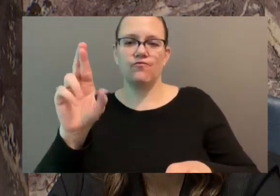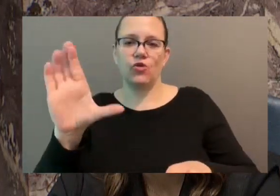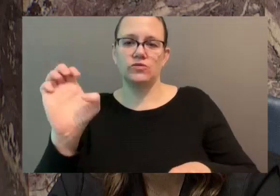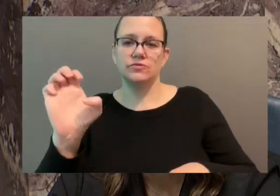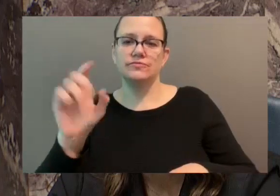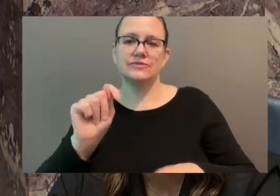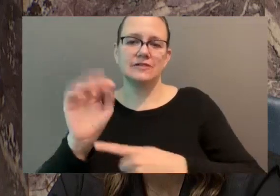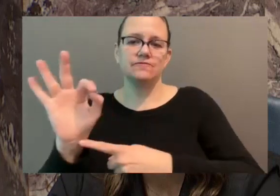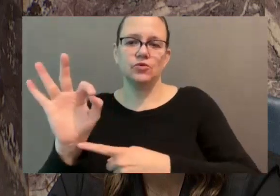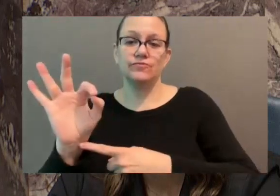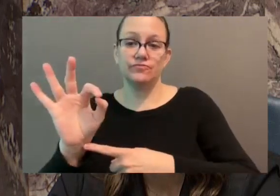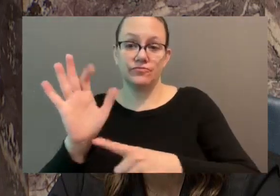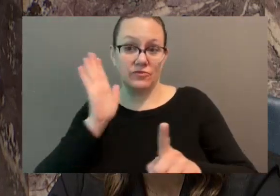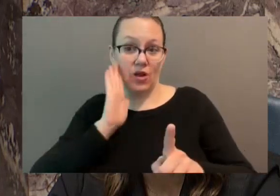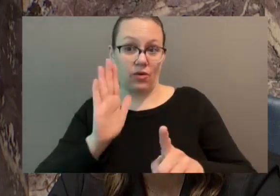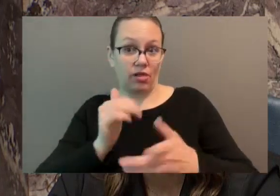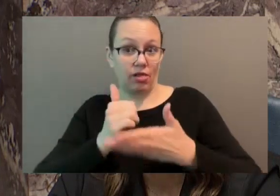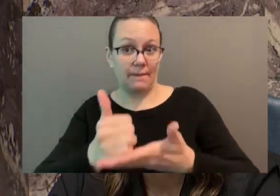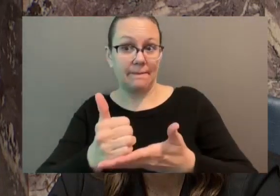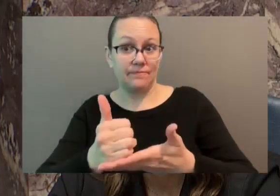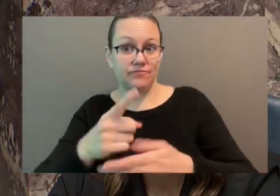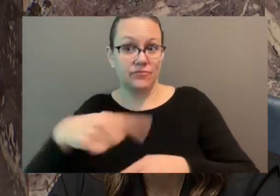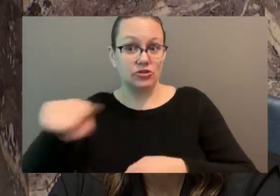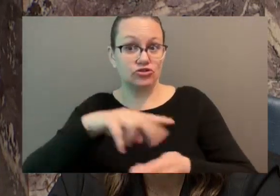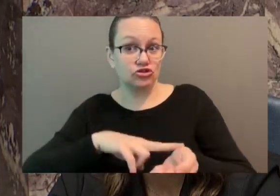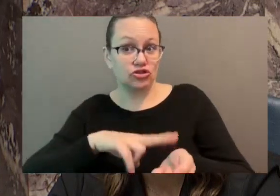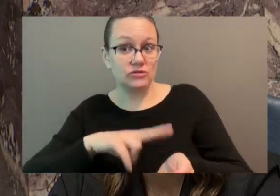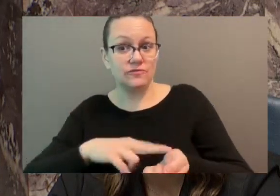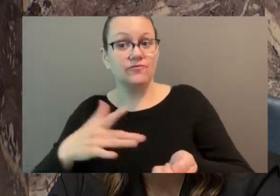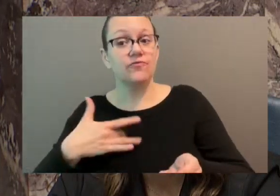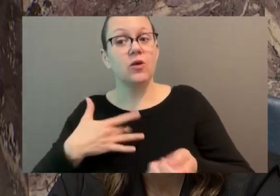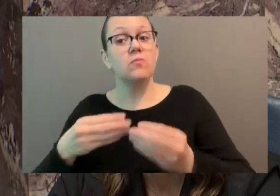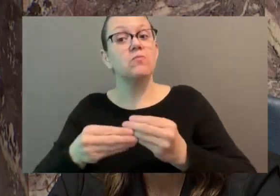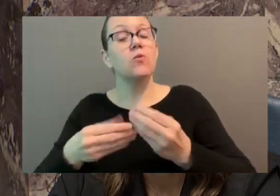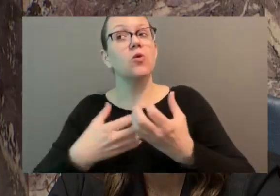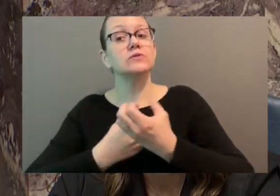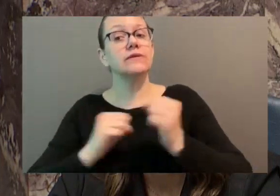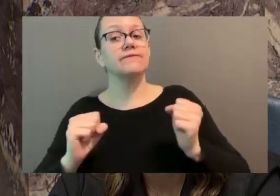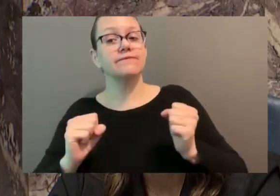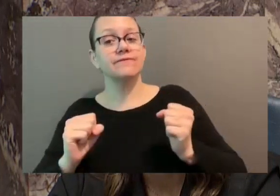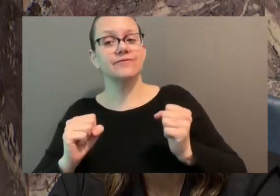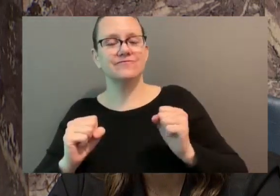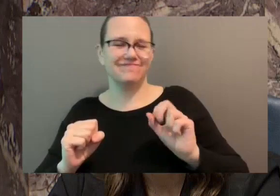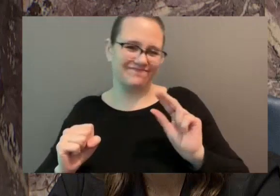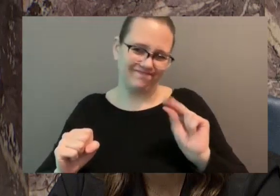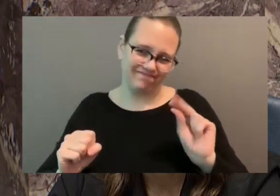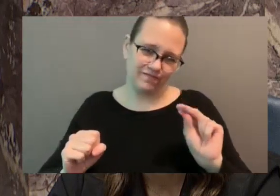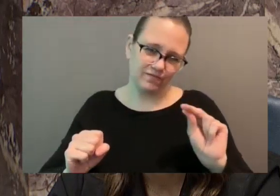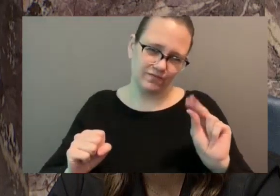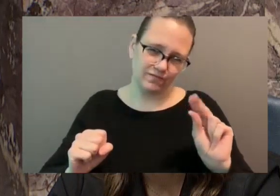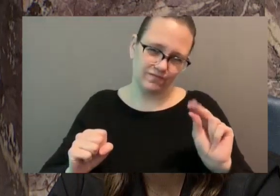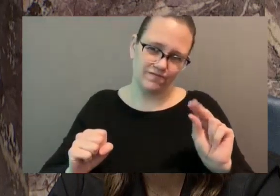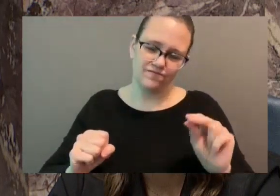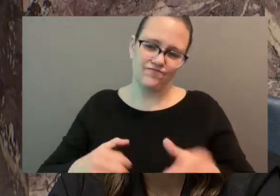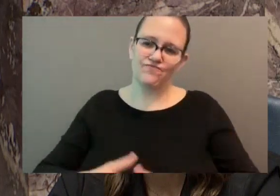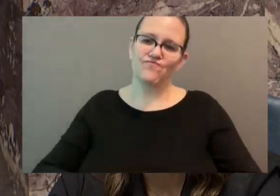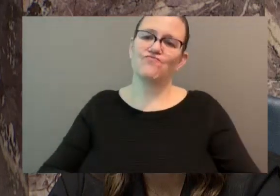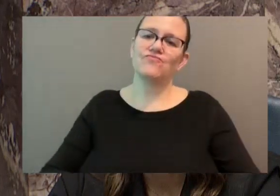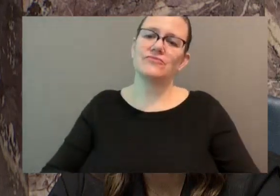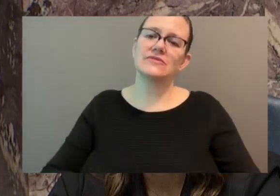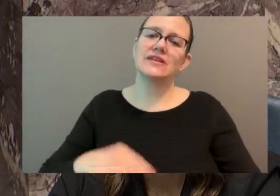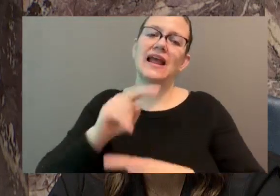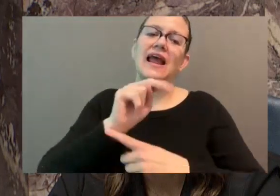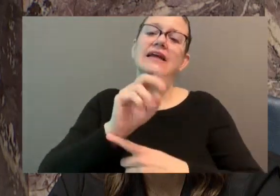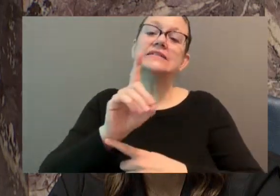it certainly won't end the chaos of the NDP's decriminalization experiment. So why won't the Premier